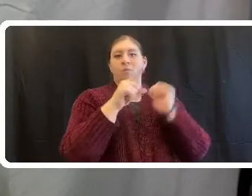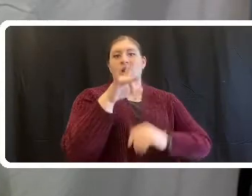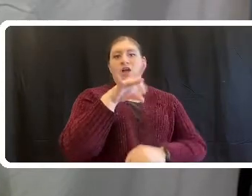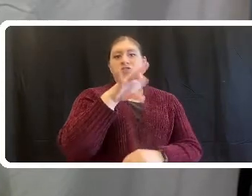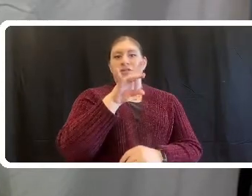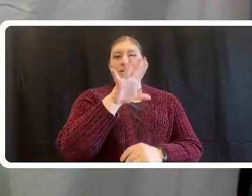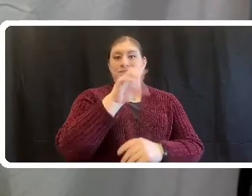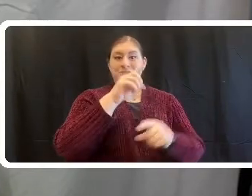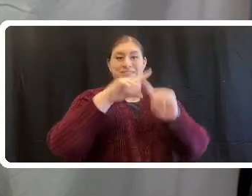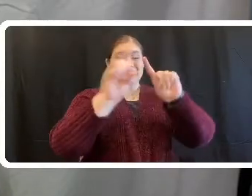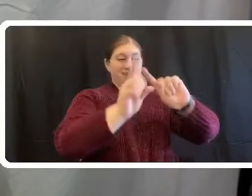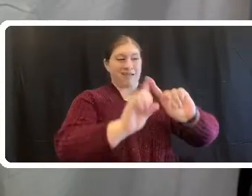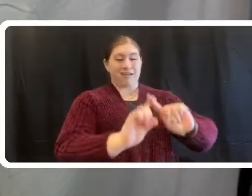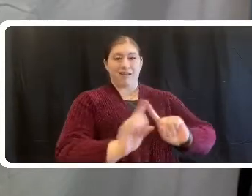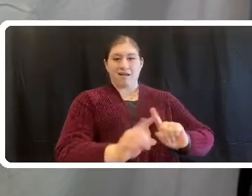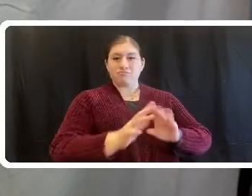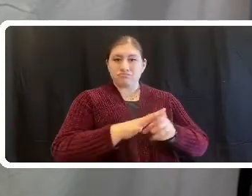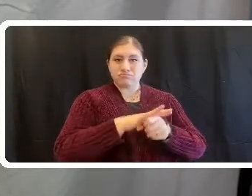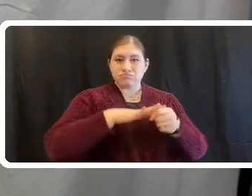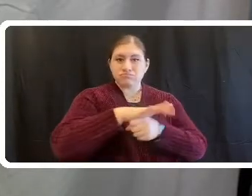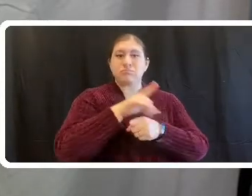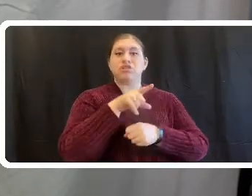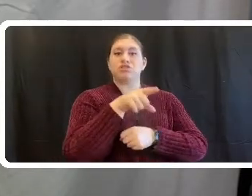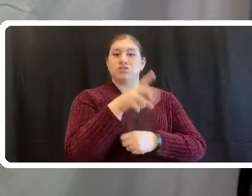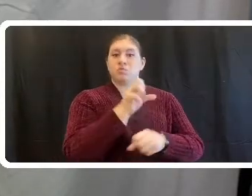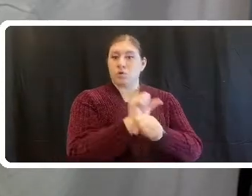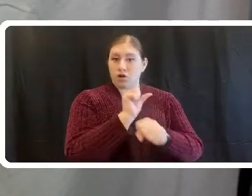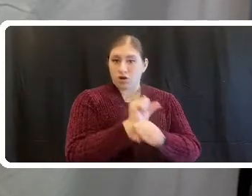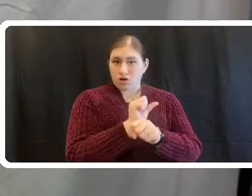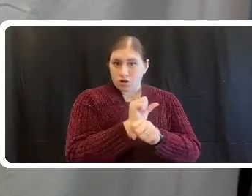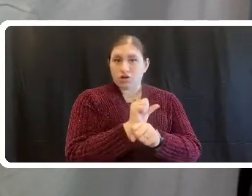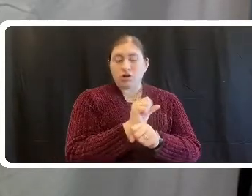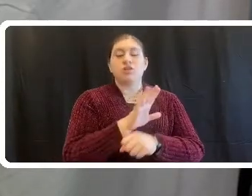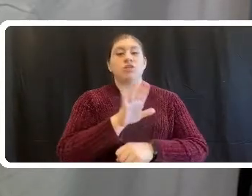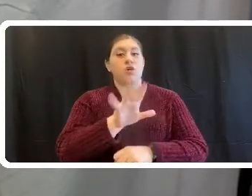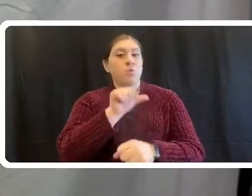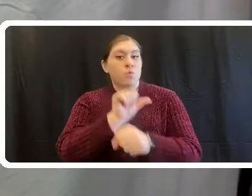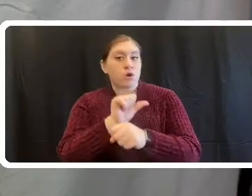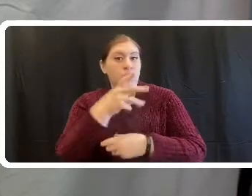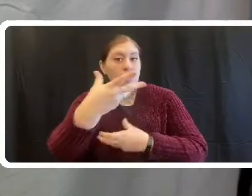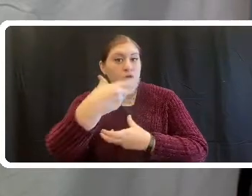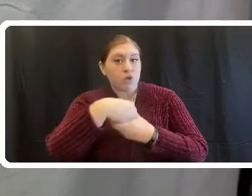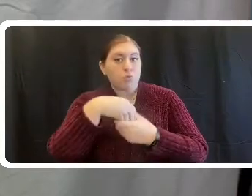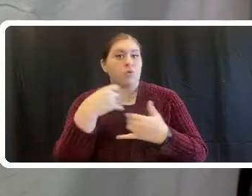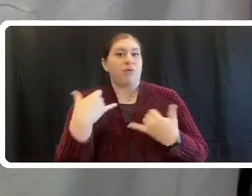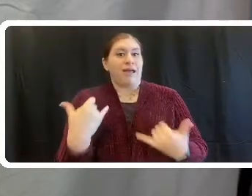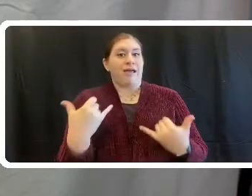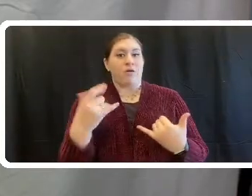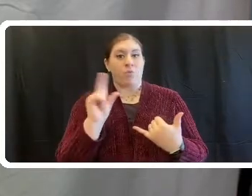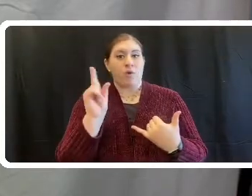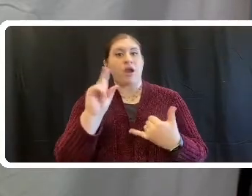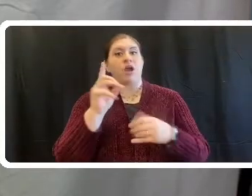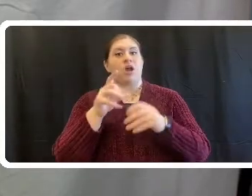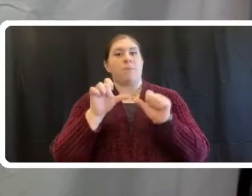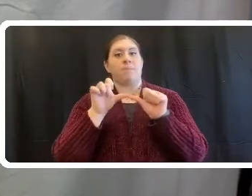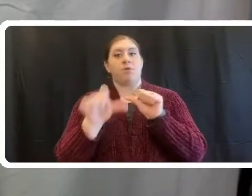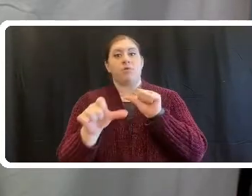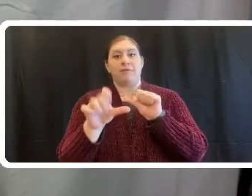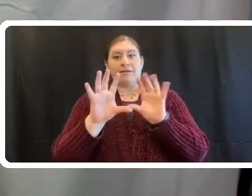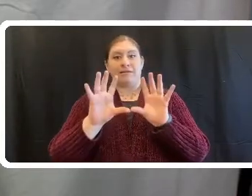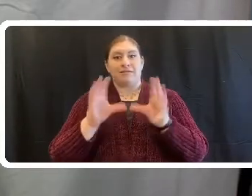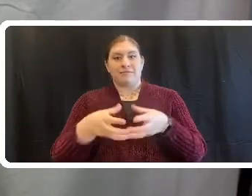diverse exhibition venues. Meeks has worked Her works are included now in the permanent collections of